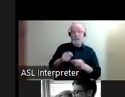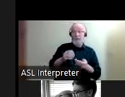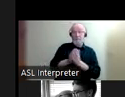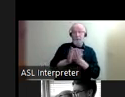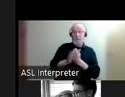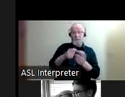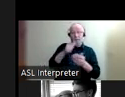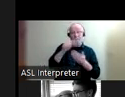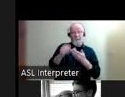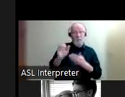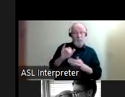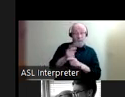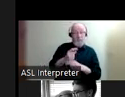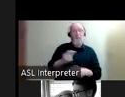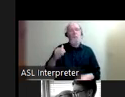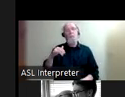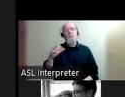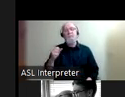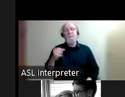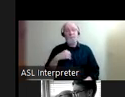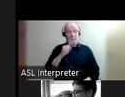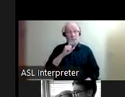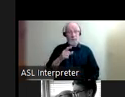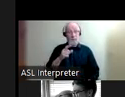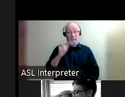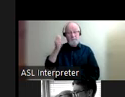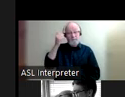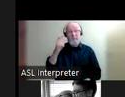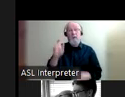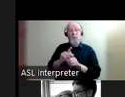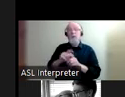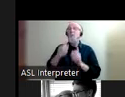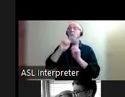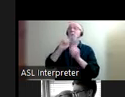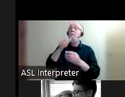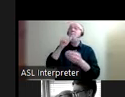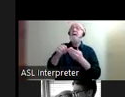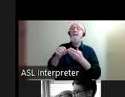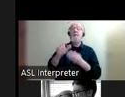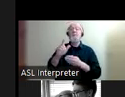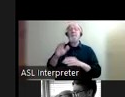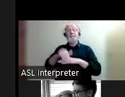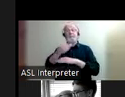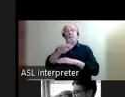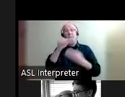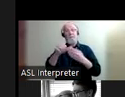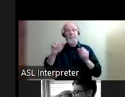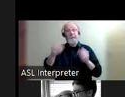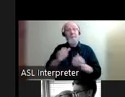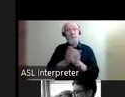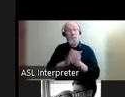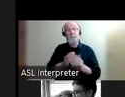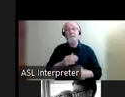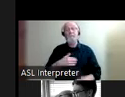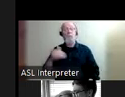just make sure everybody's aware that there are books by mail that the libraries can send out. Definitely.